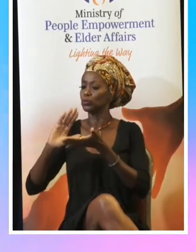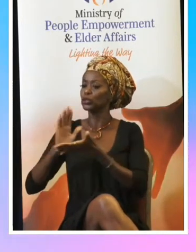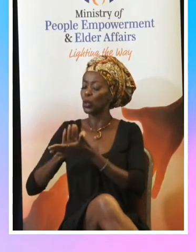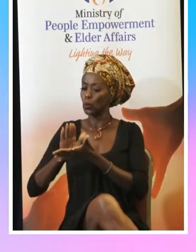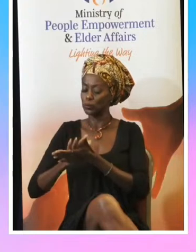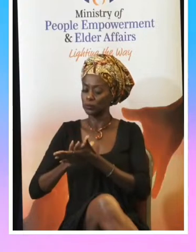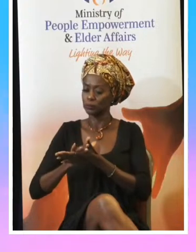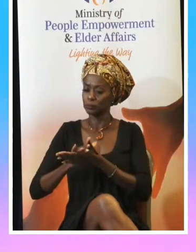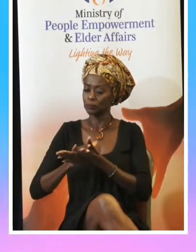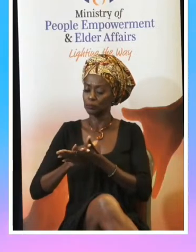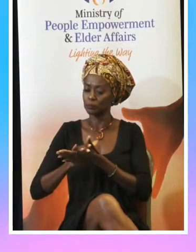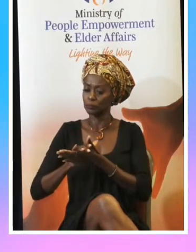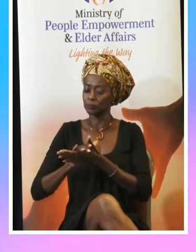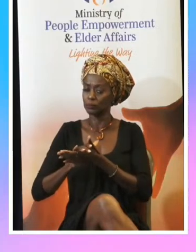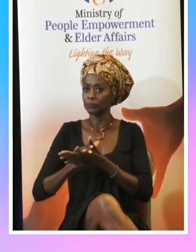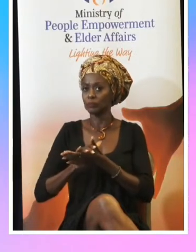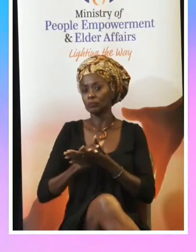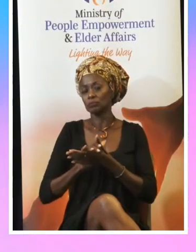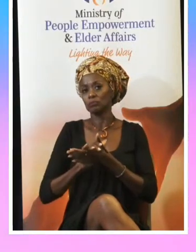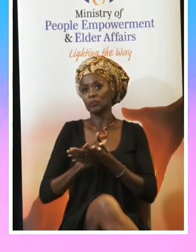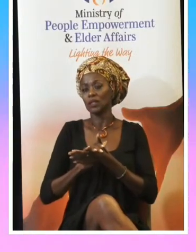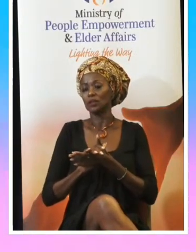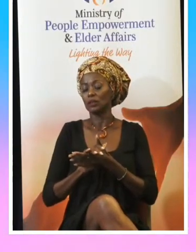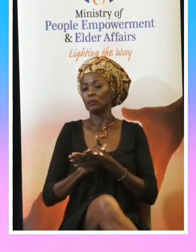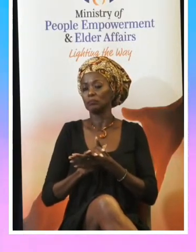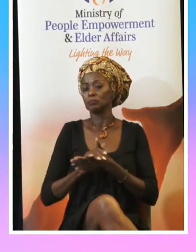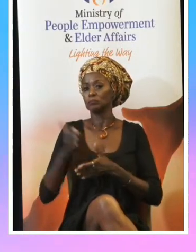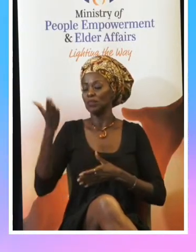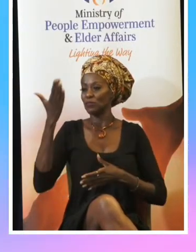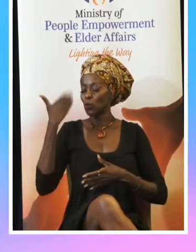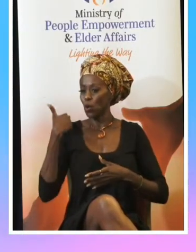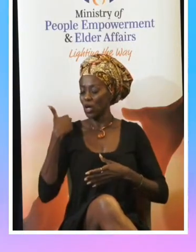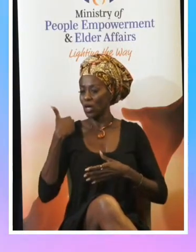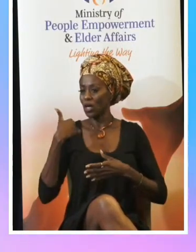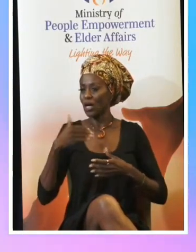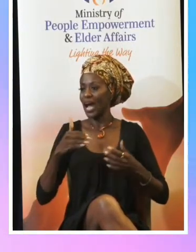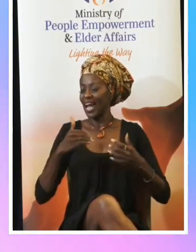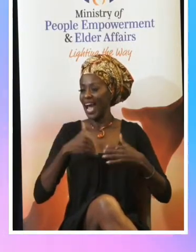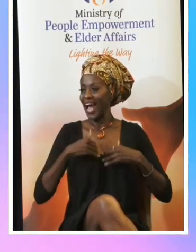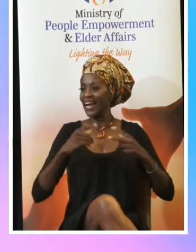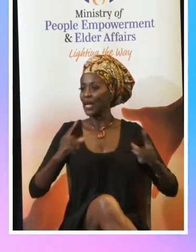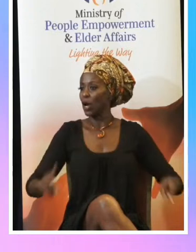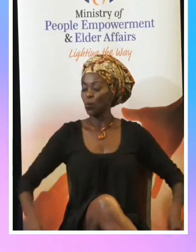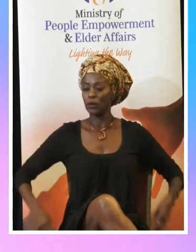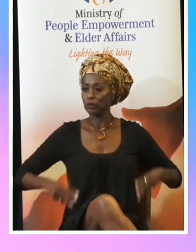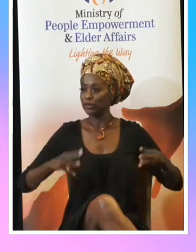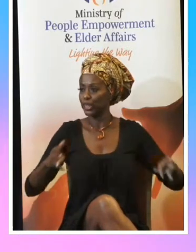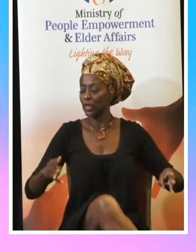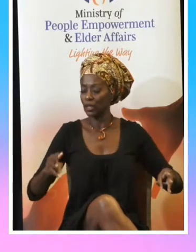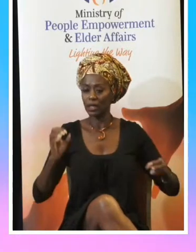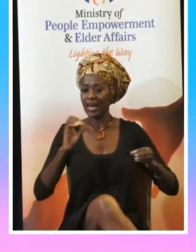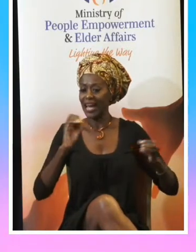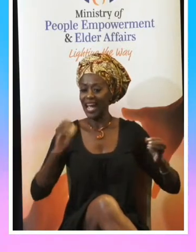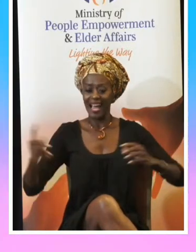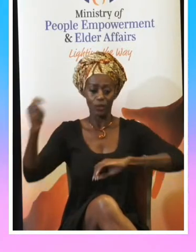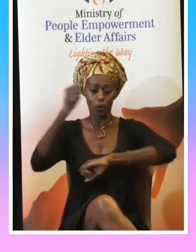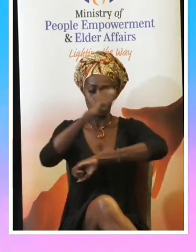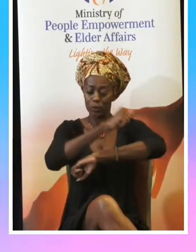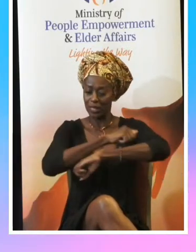being a person in a wheelchair for some short period and not having a desk to sit at.